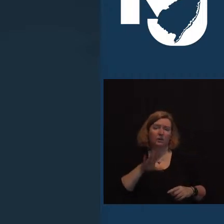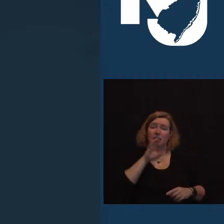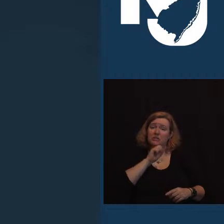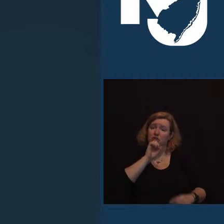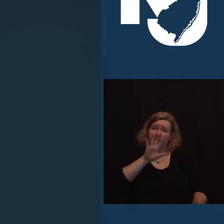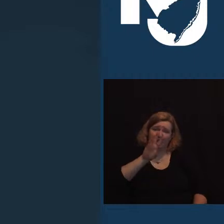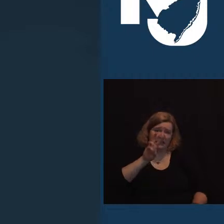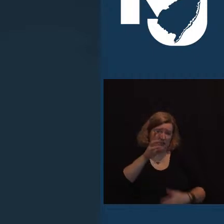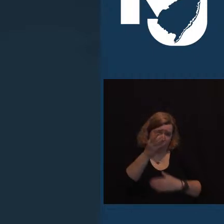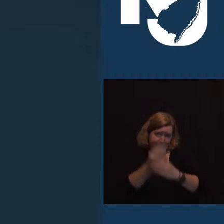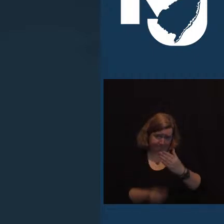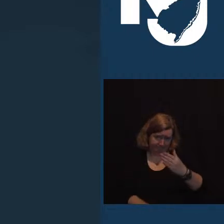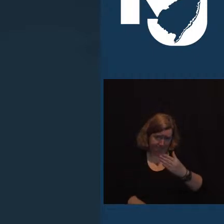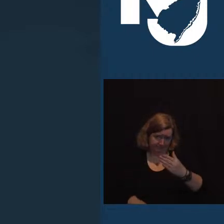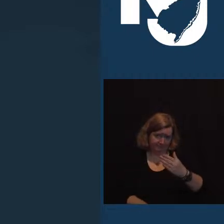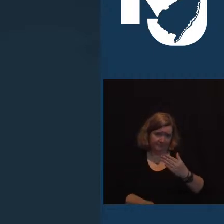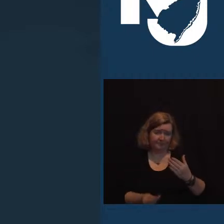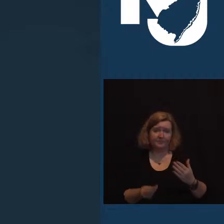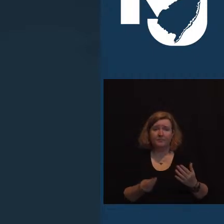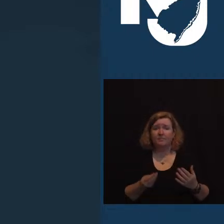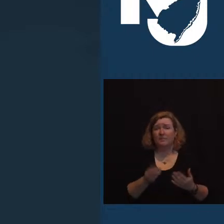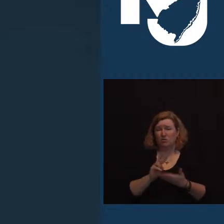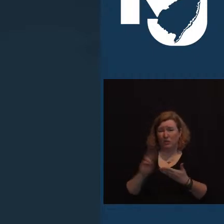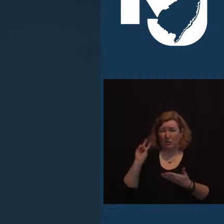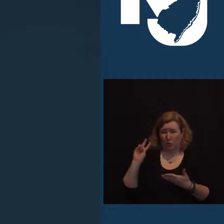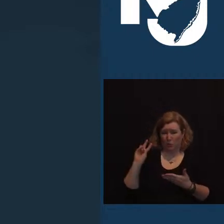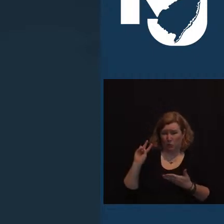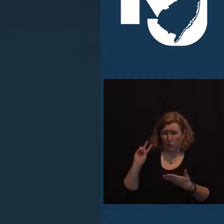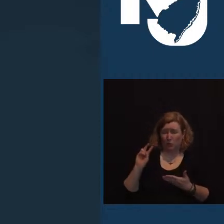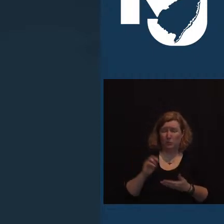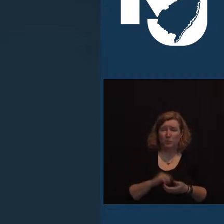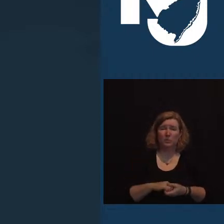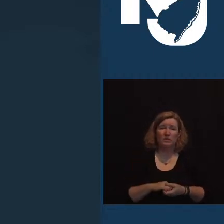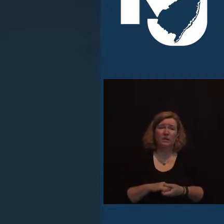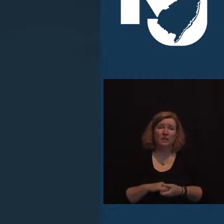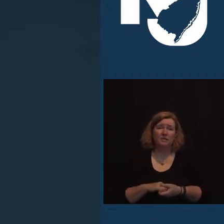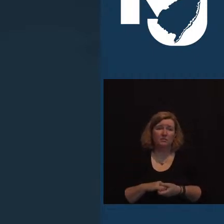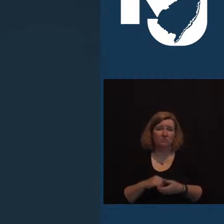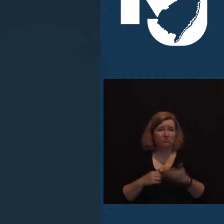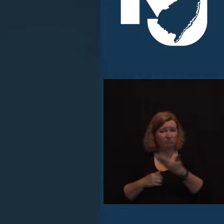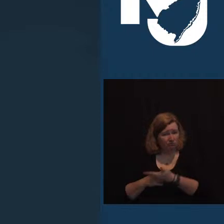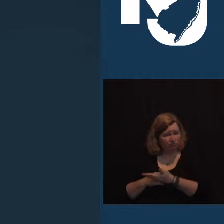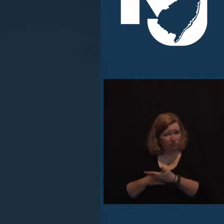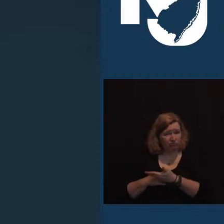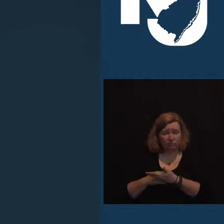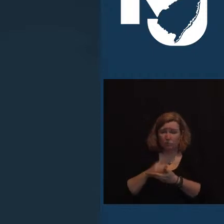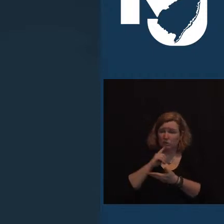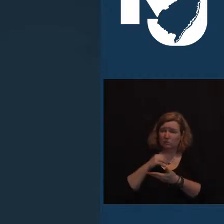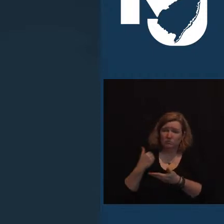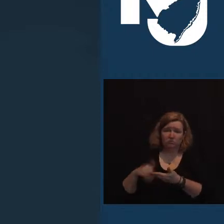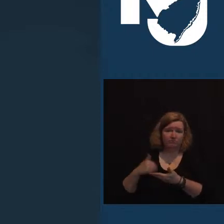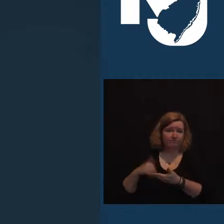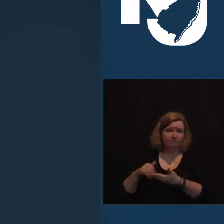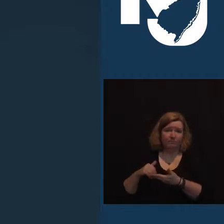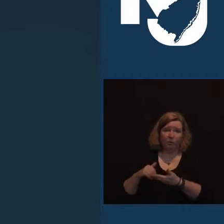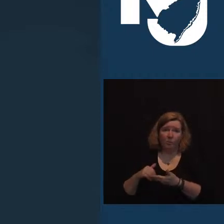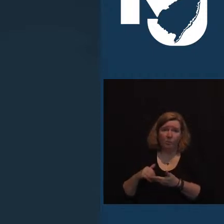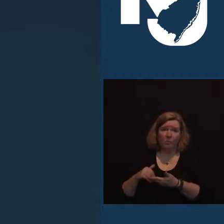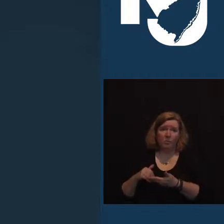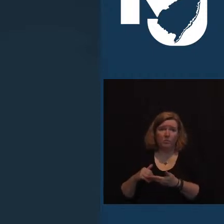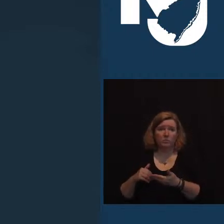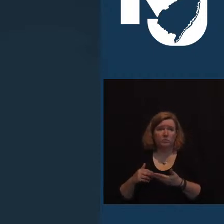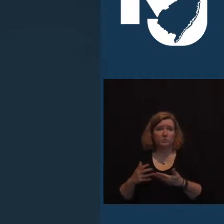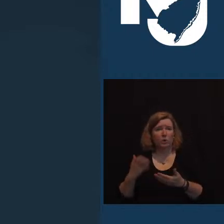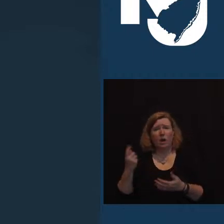ago. To know Anne Marie was to know one thing for certain: more than anything else, she'd want to spend her